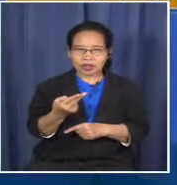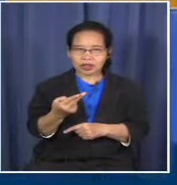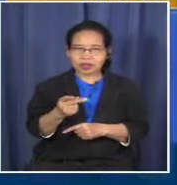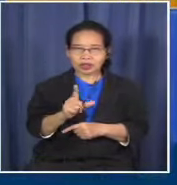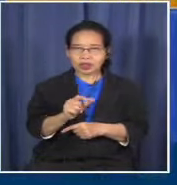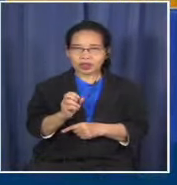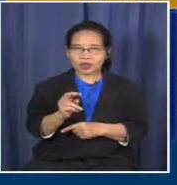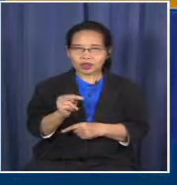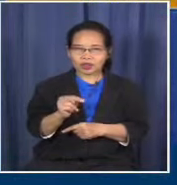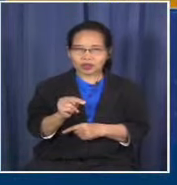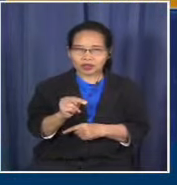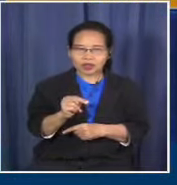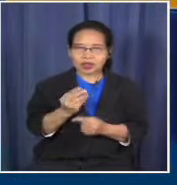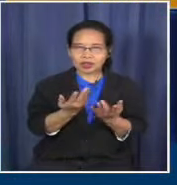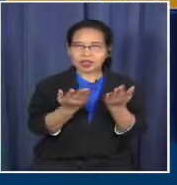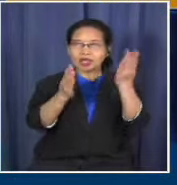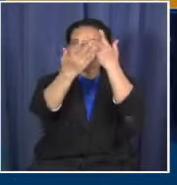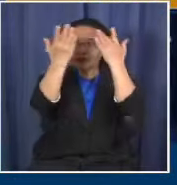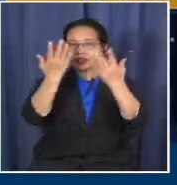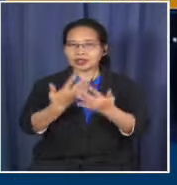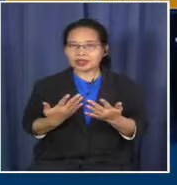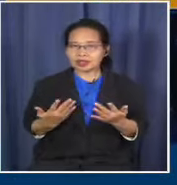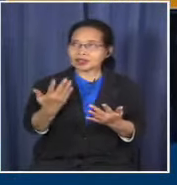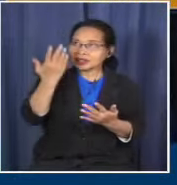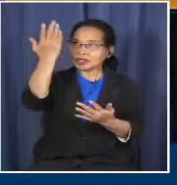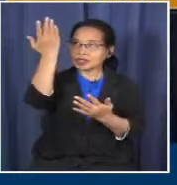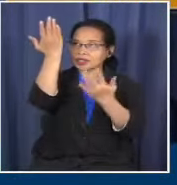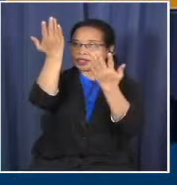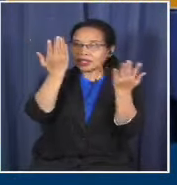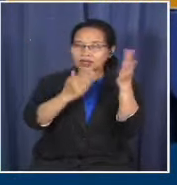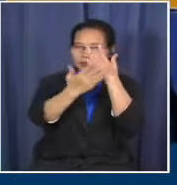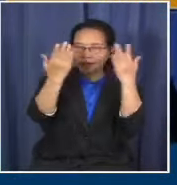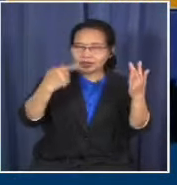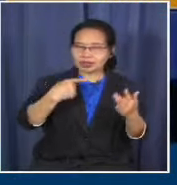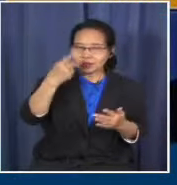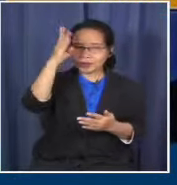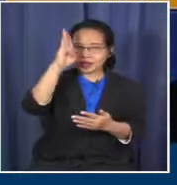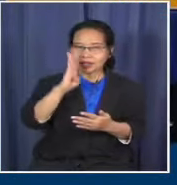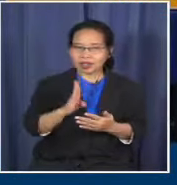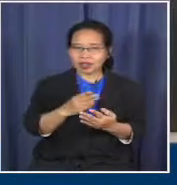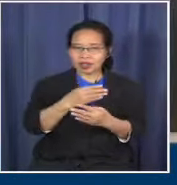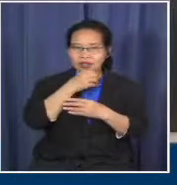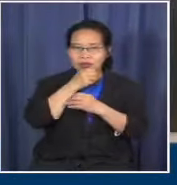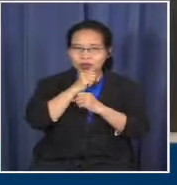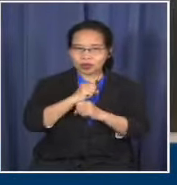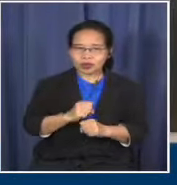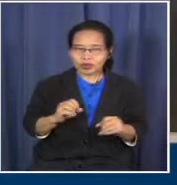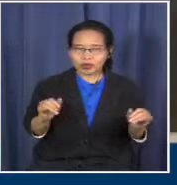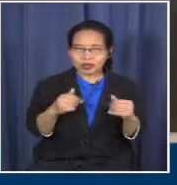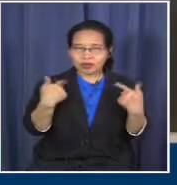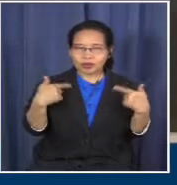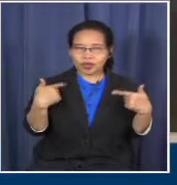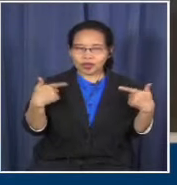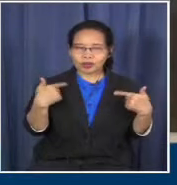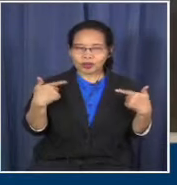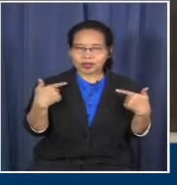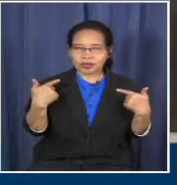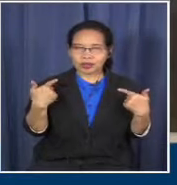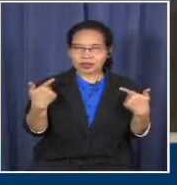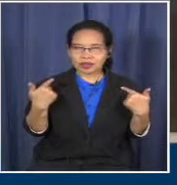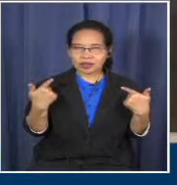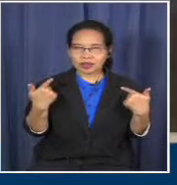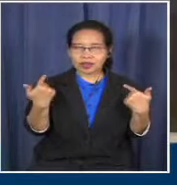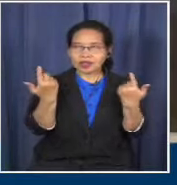London, says these words, that the heavens and the things there, as God said, they will